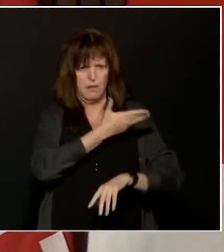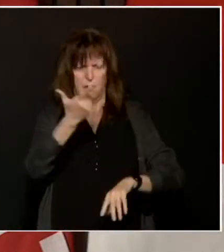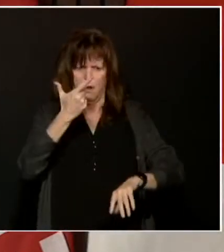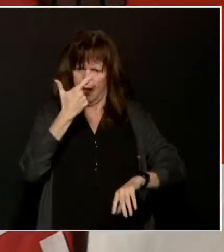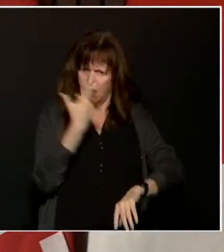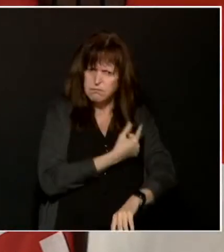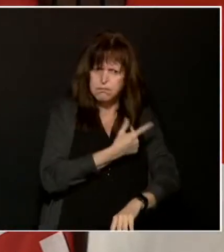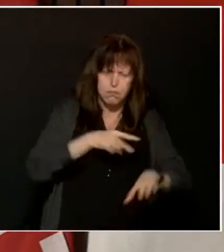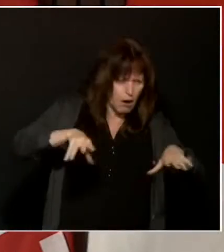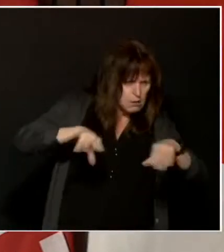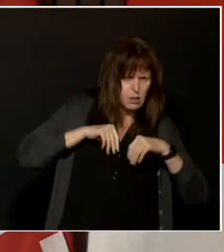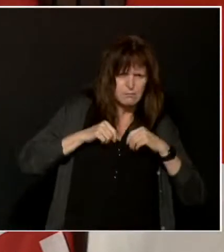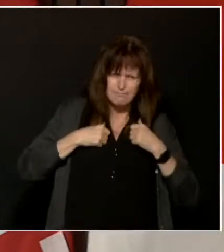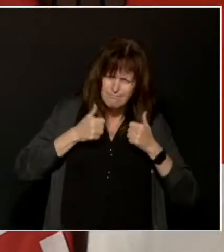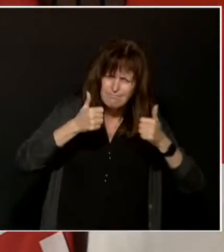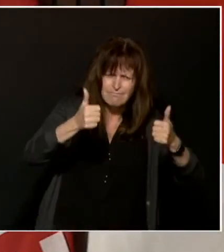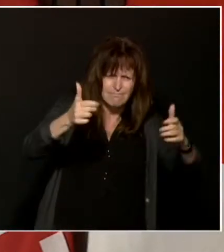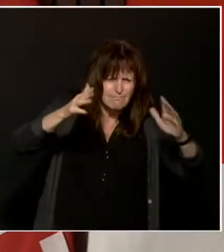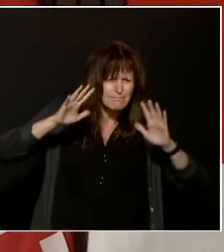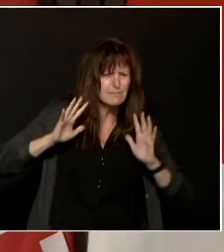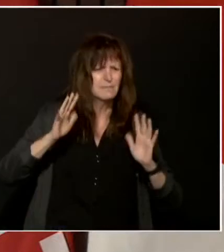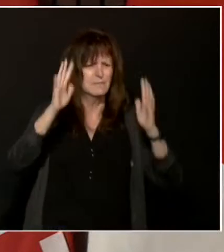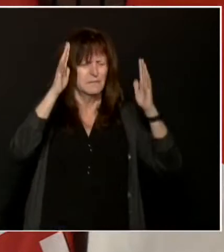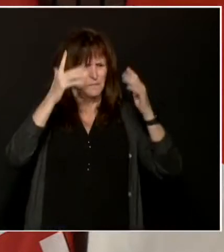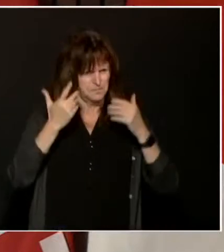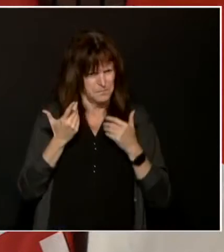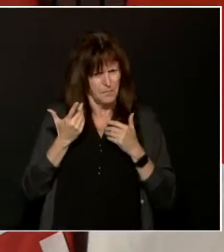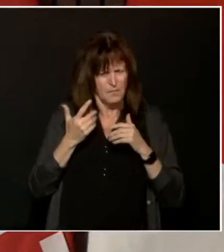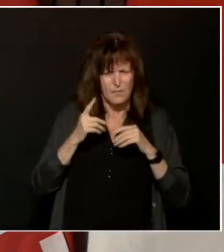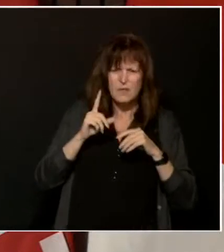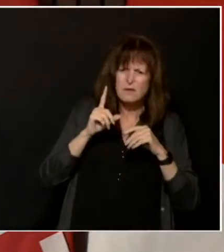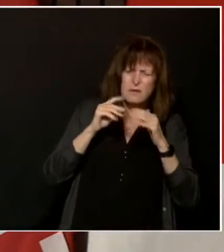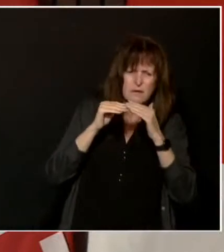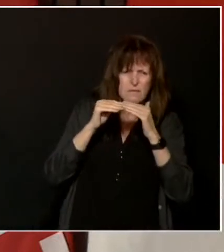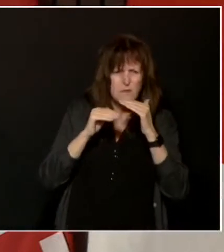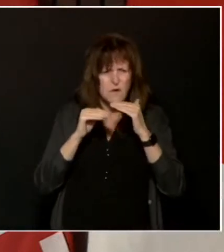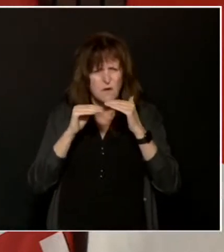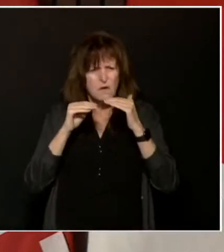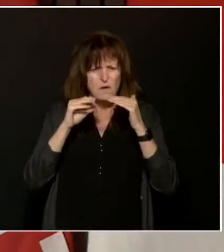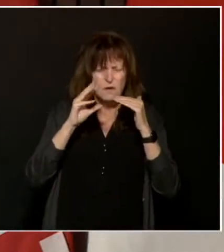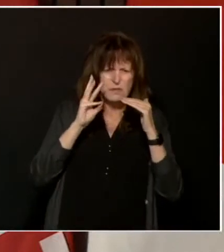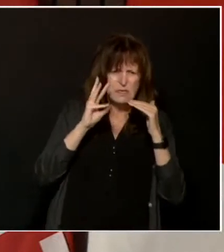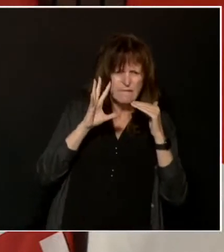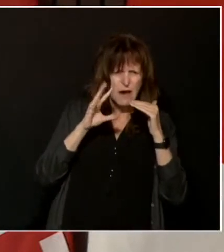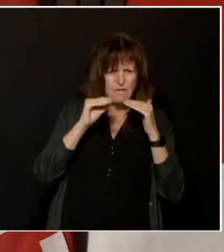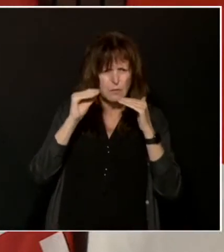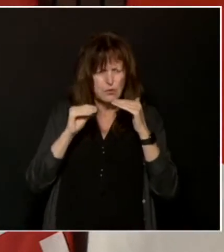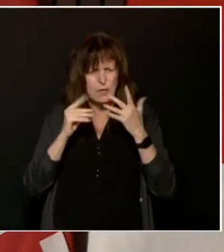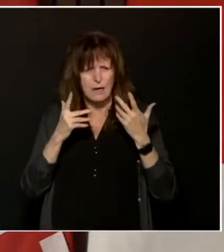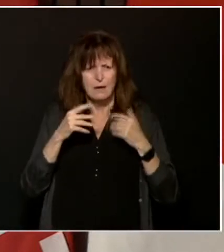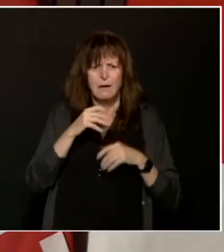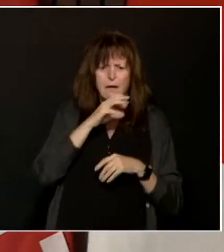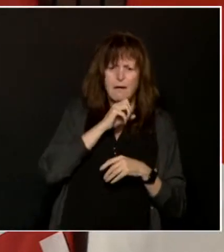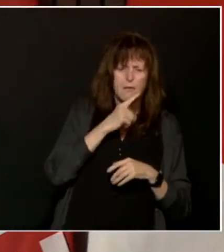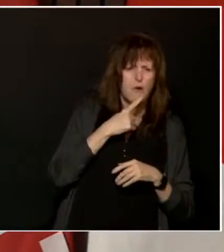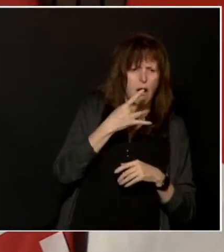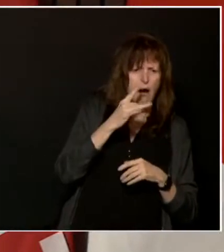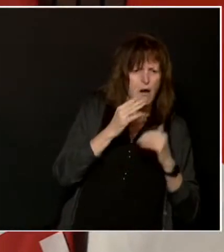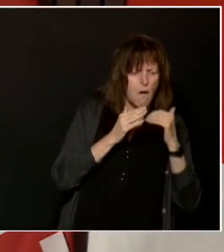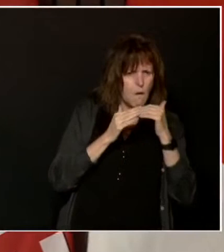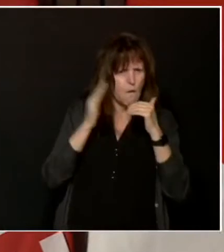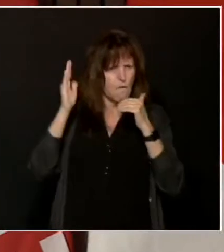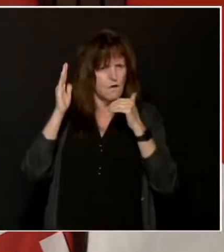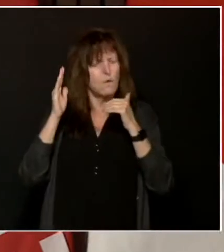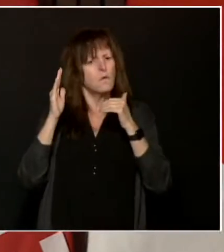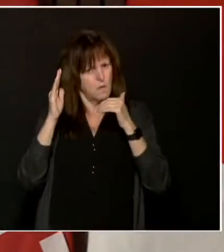just below 65% of the above 18 population vaccinated prior